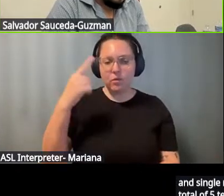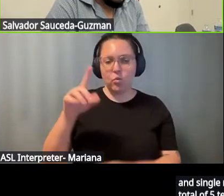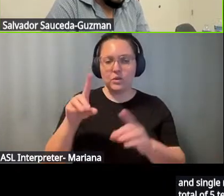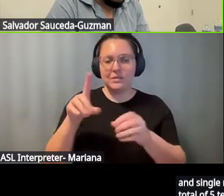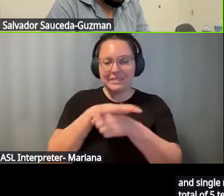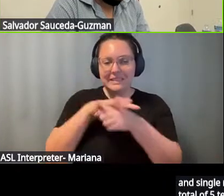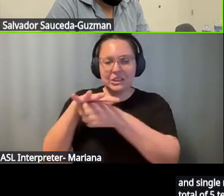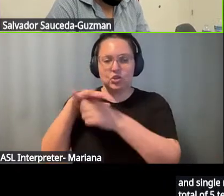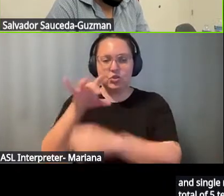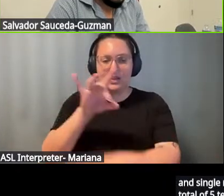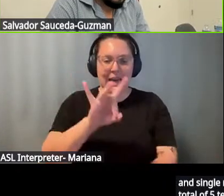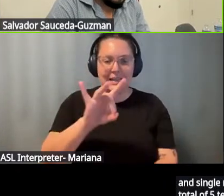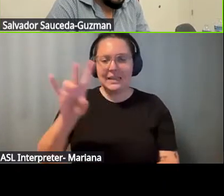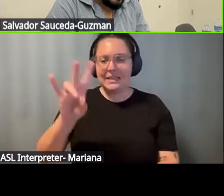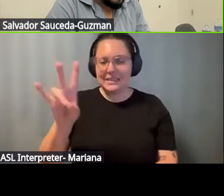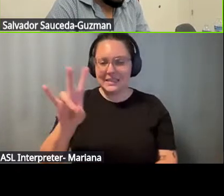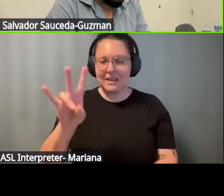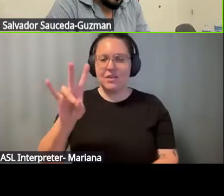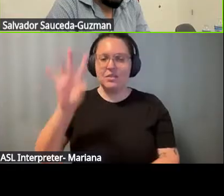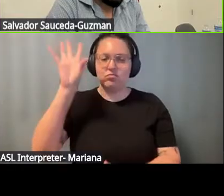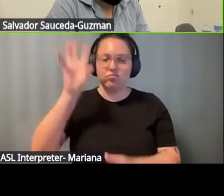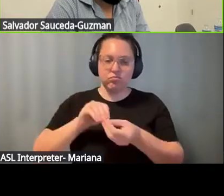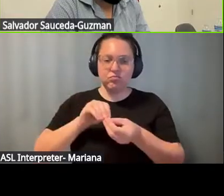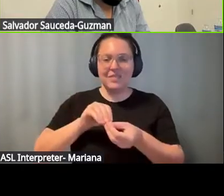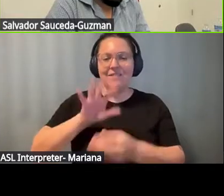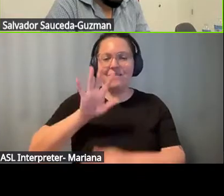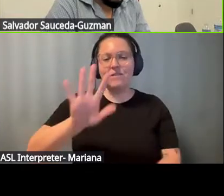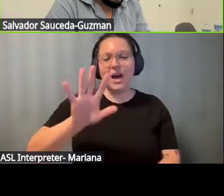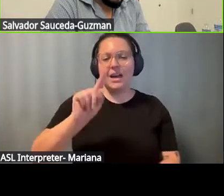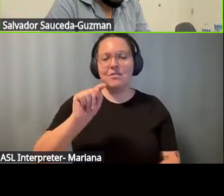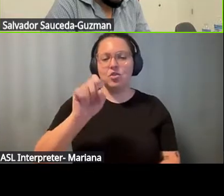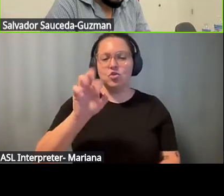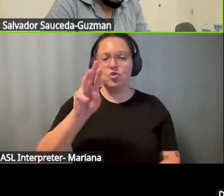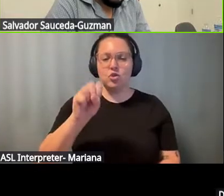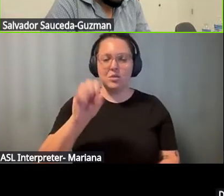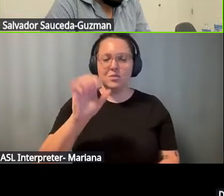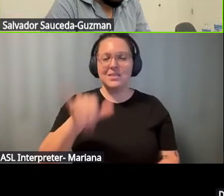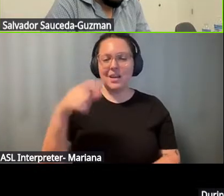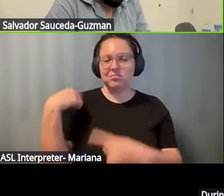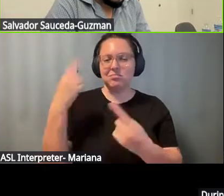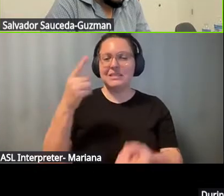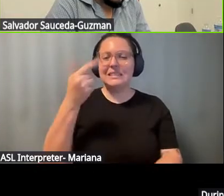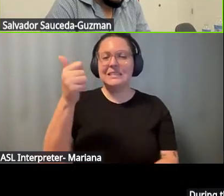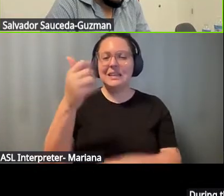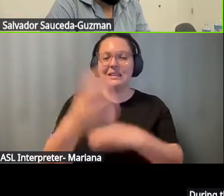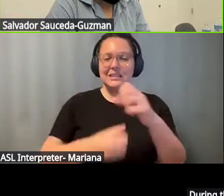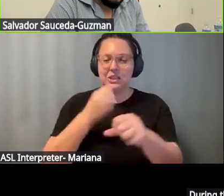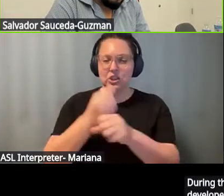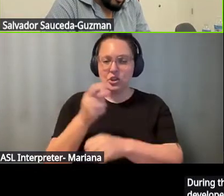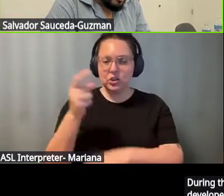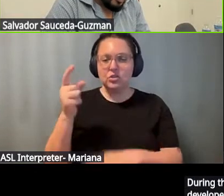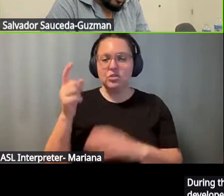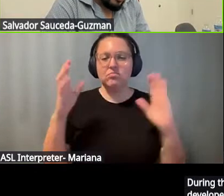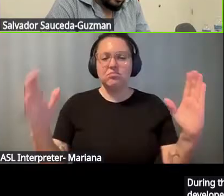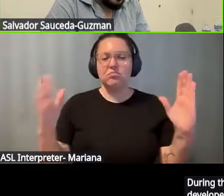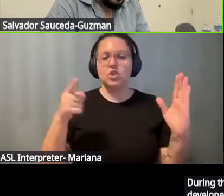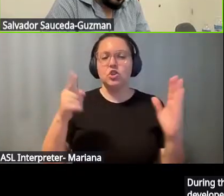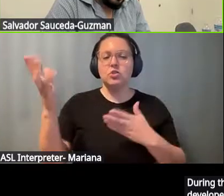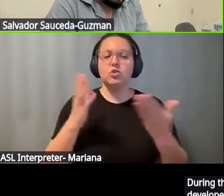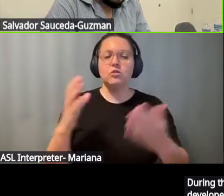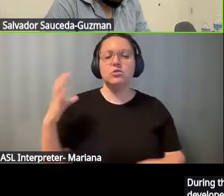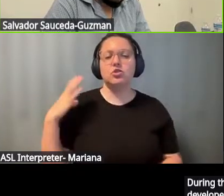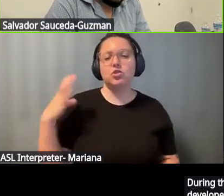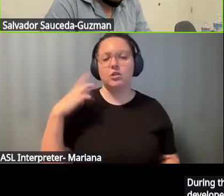years. During this period, she served as chair of the commission for 4 years, developed the Clean It and Green It project